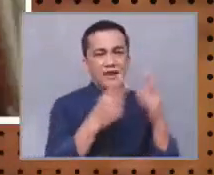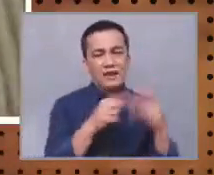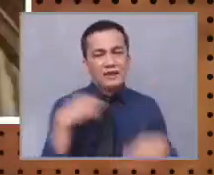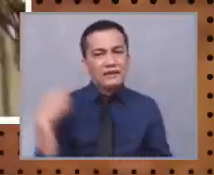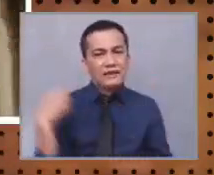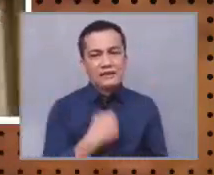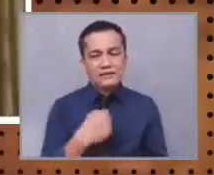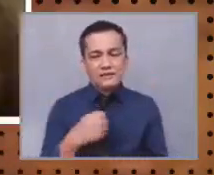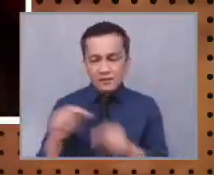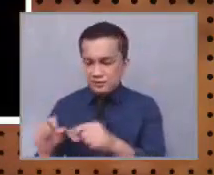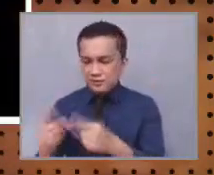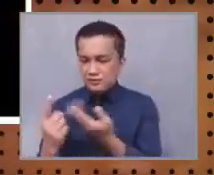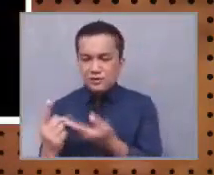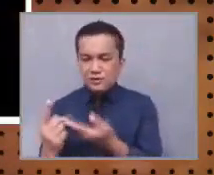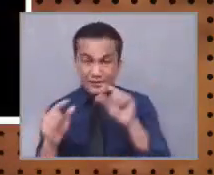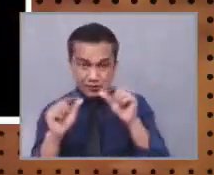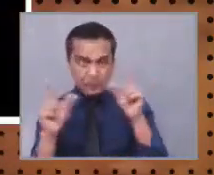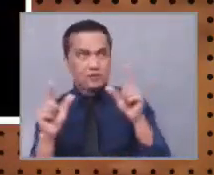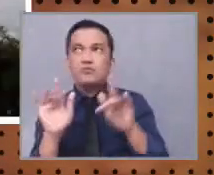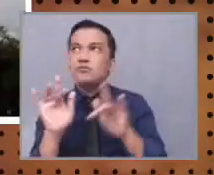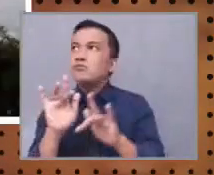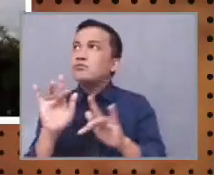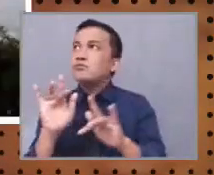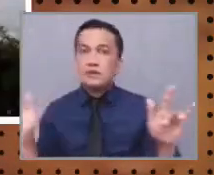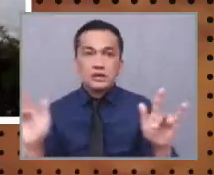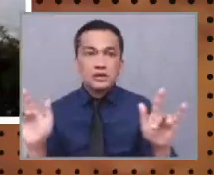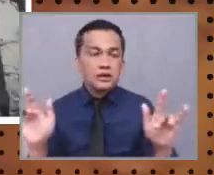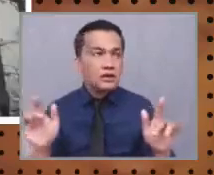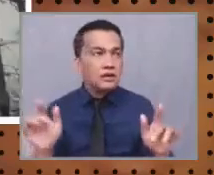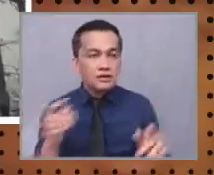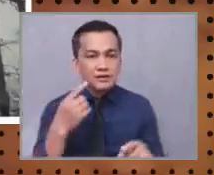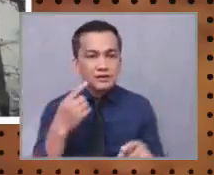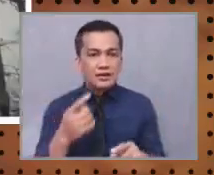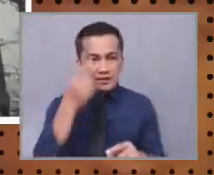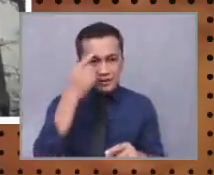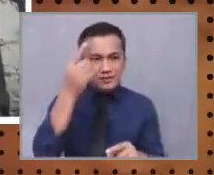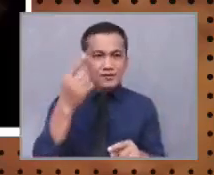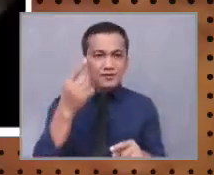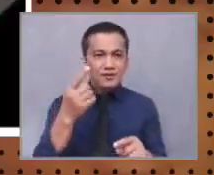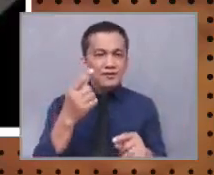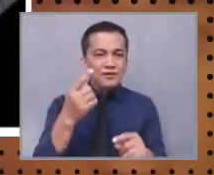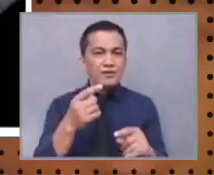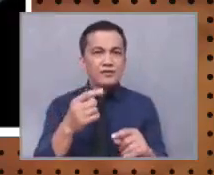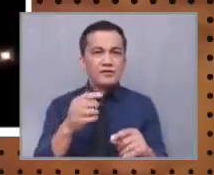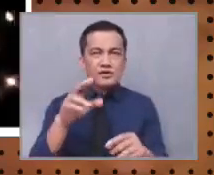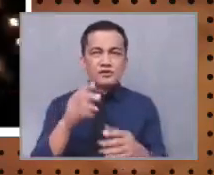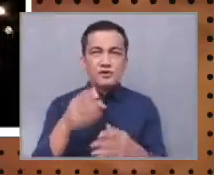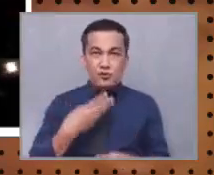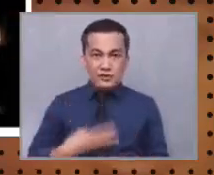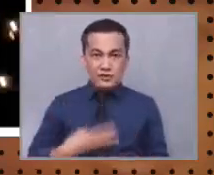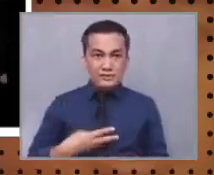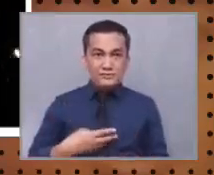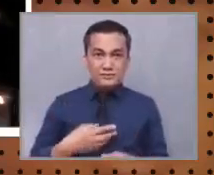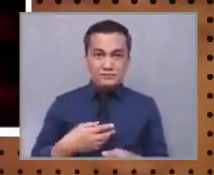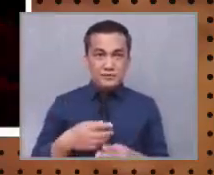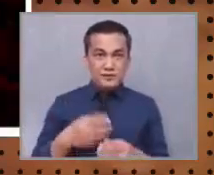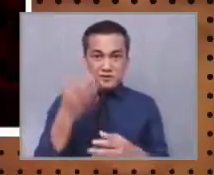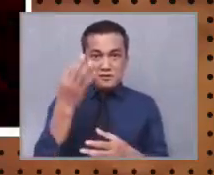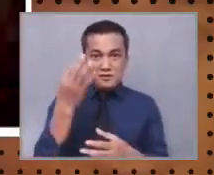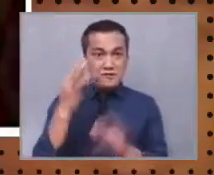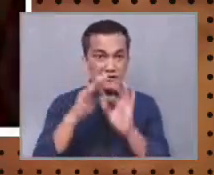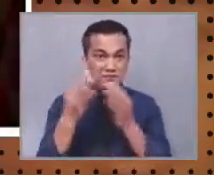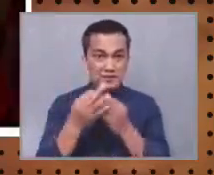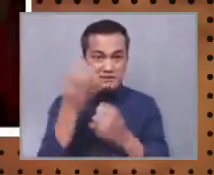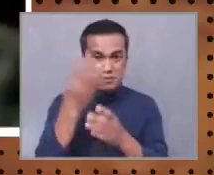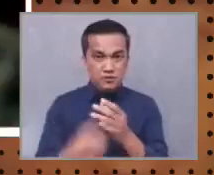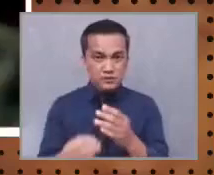an empty house and assumes his wish to have no family has come true, pero unti-unting mawawala ang kanyang excitement